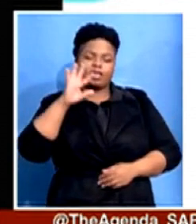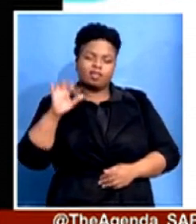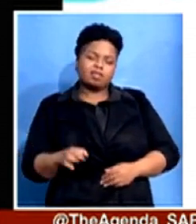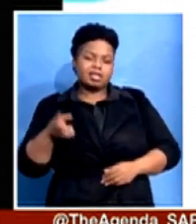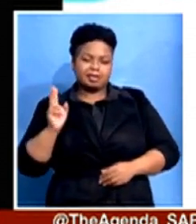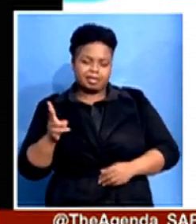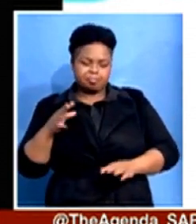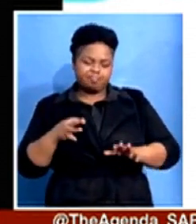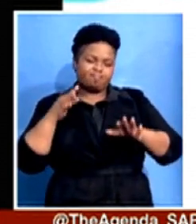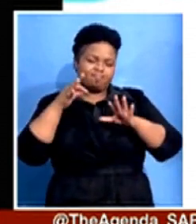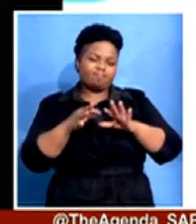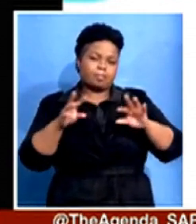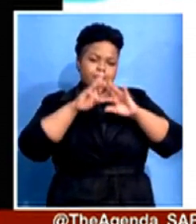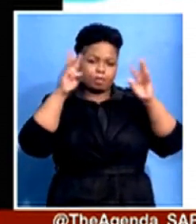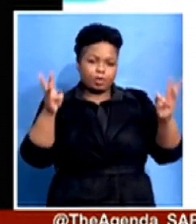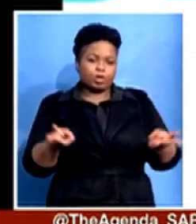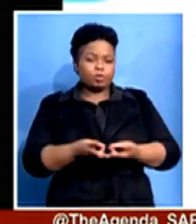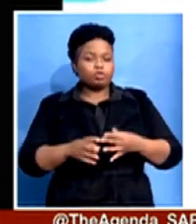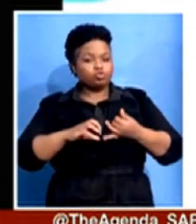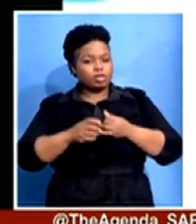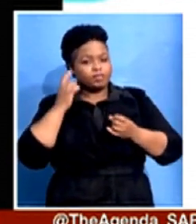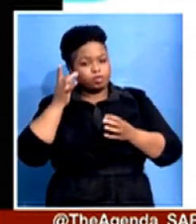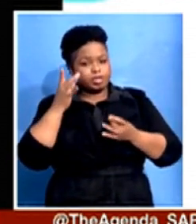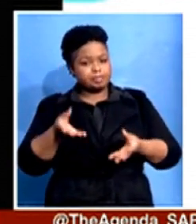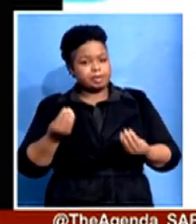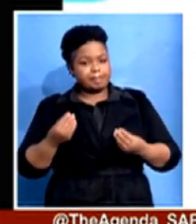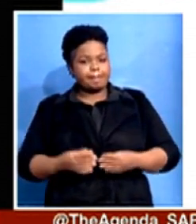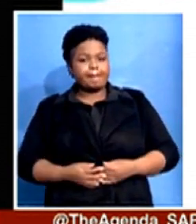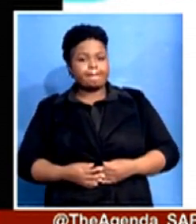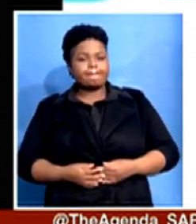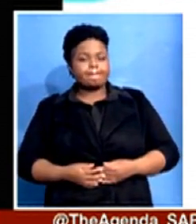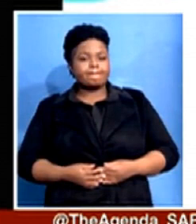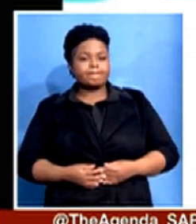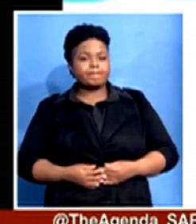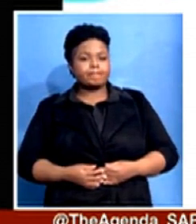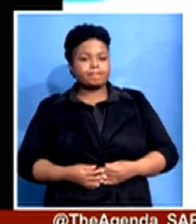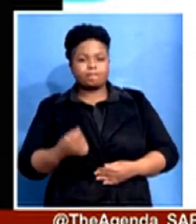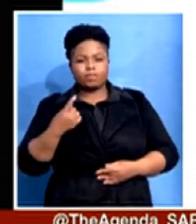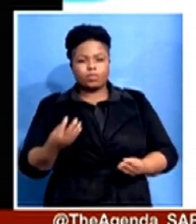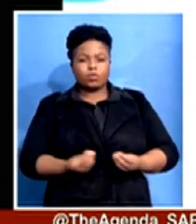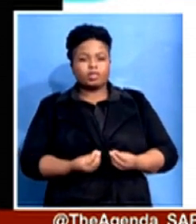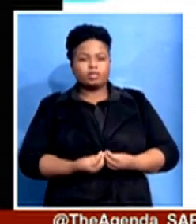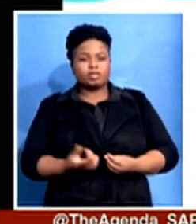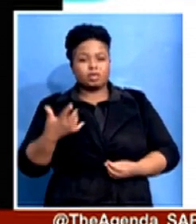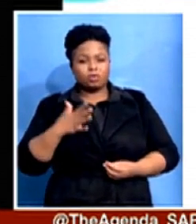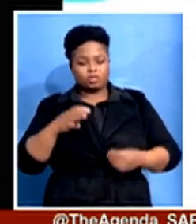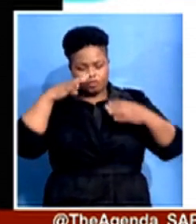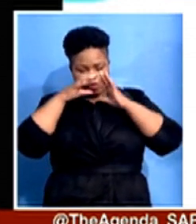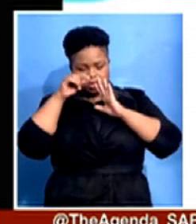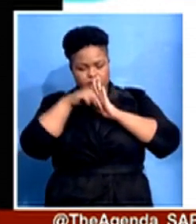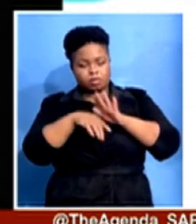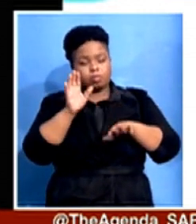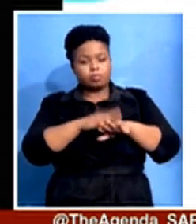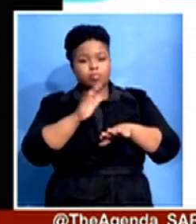of data. The key element that I'd like to spend some time reflecting on, linked to the theme of